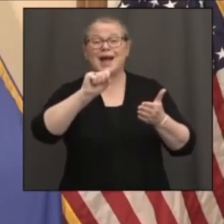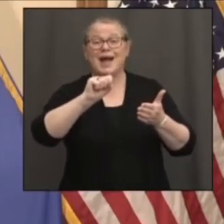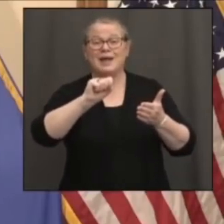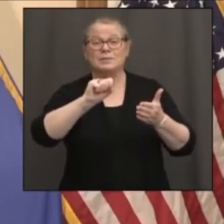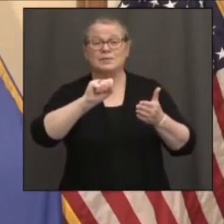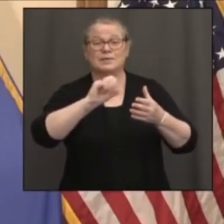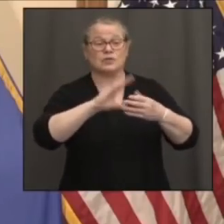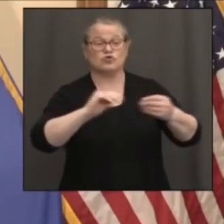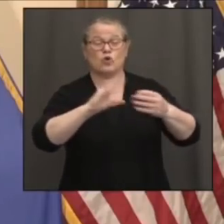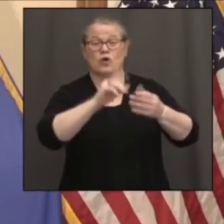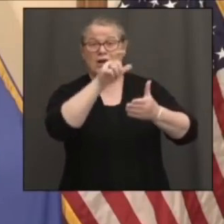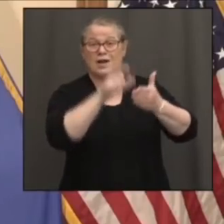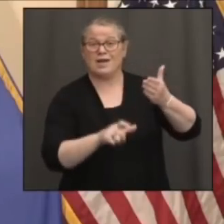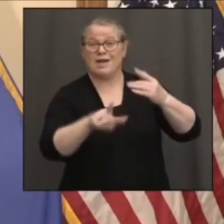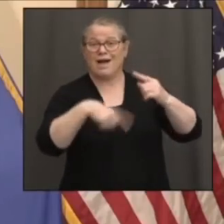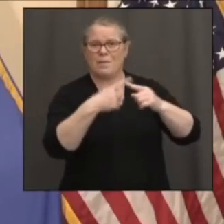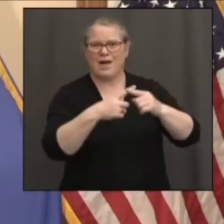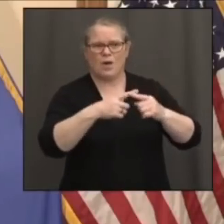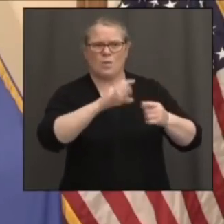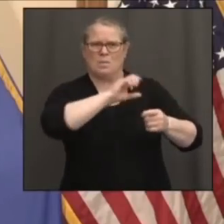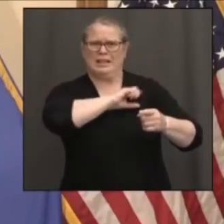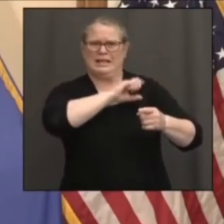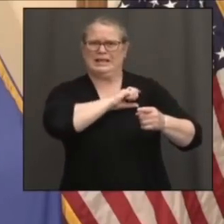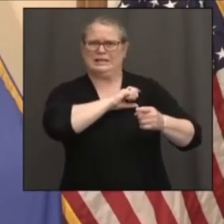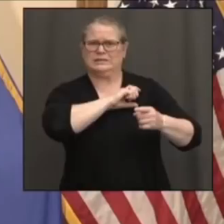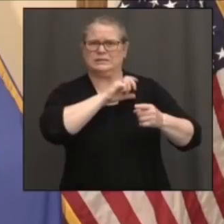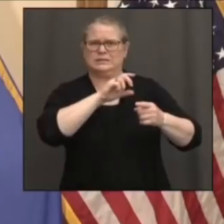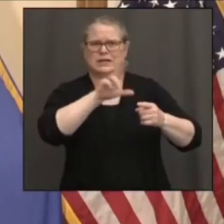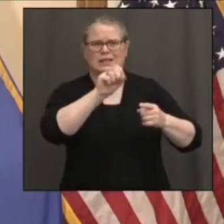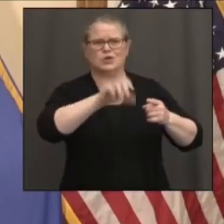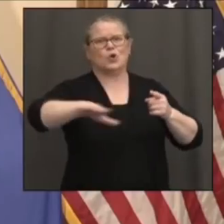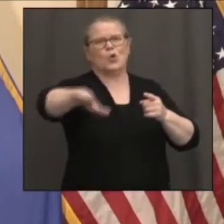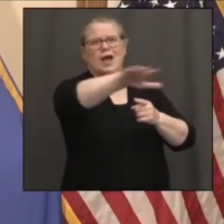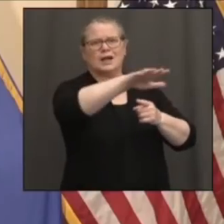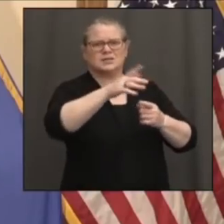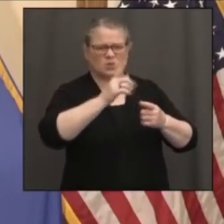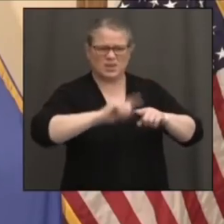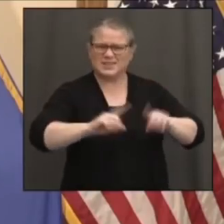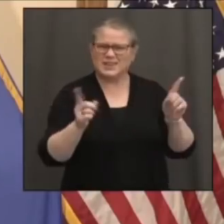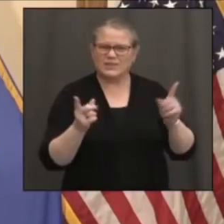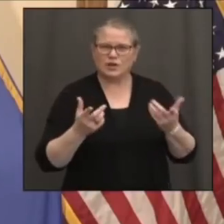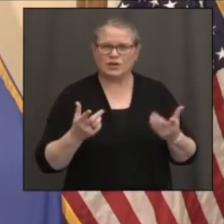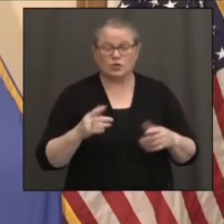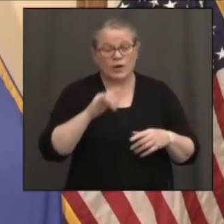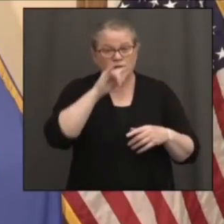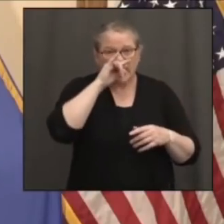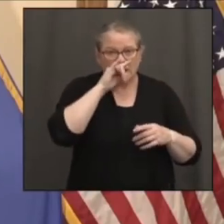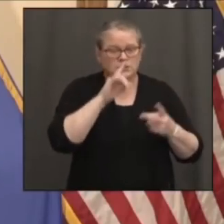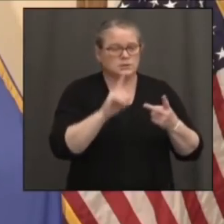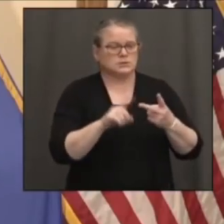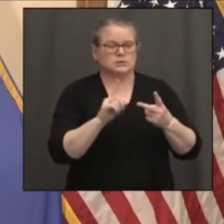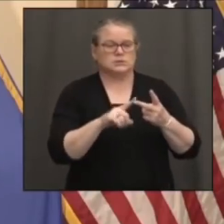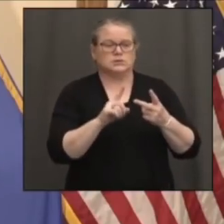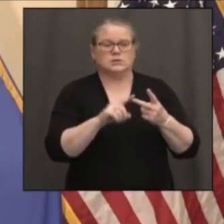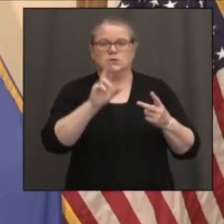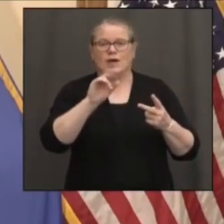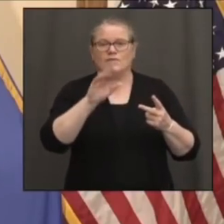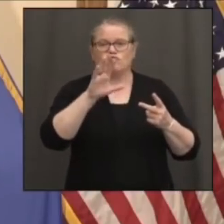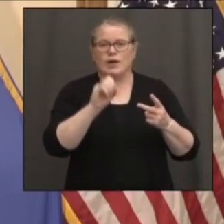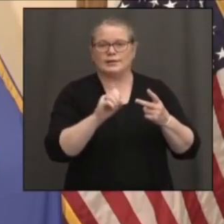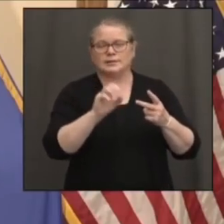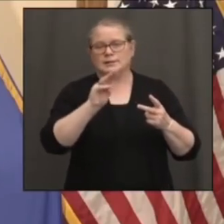very different, cohorts. You got kids, you got racial minorities, you got cops. So